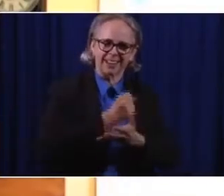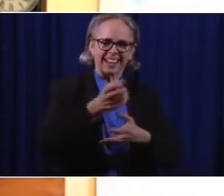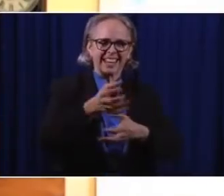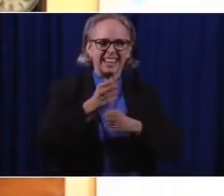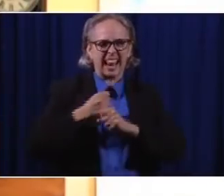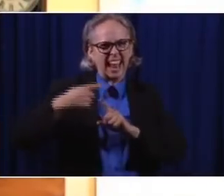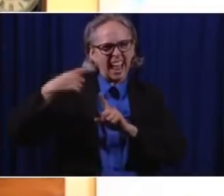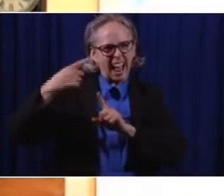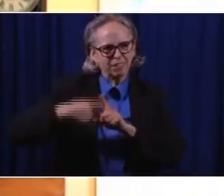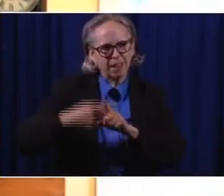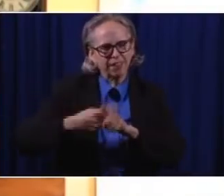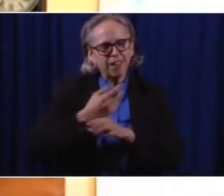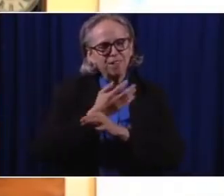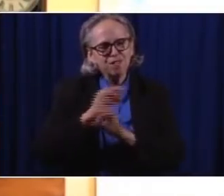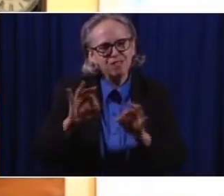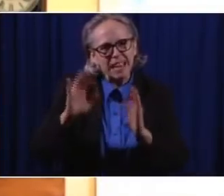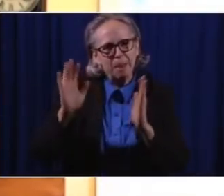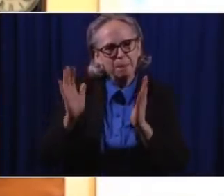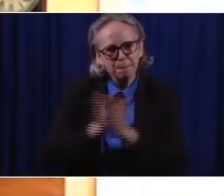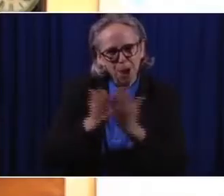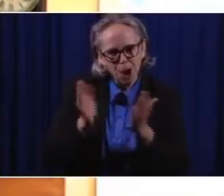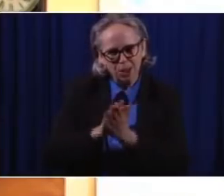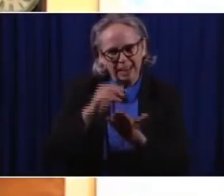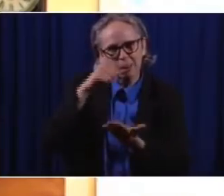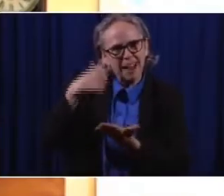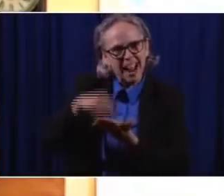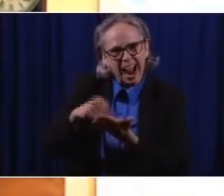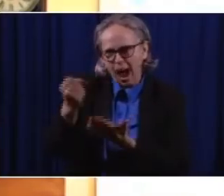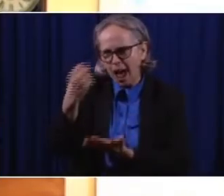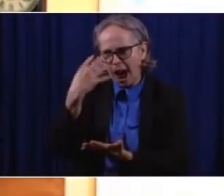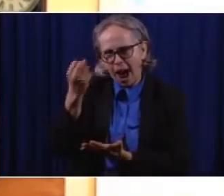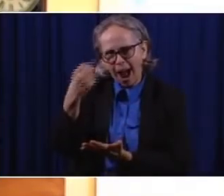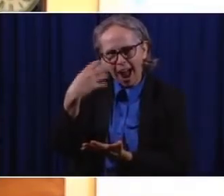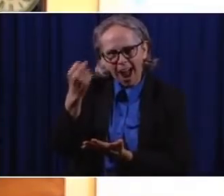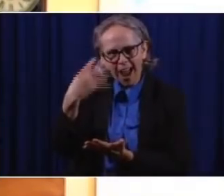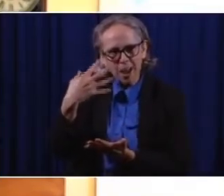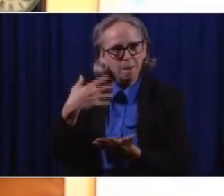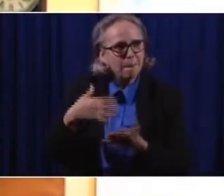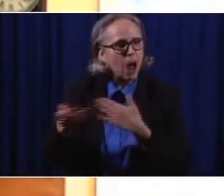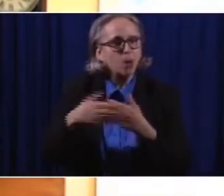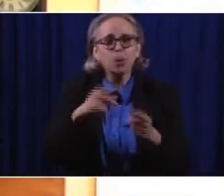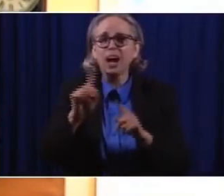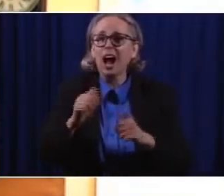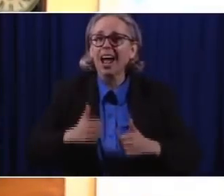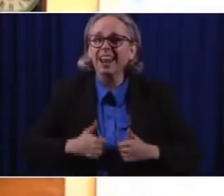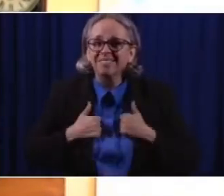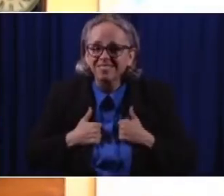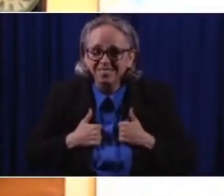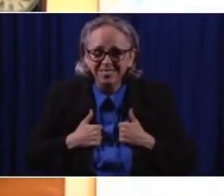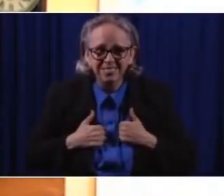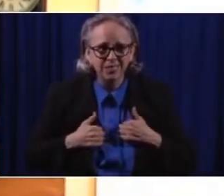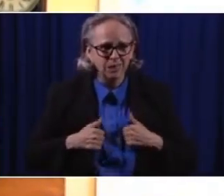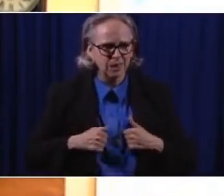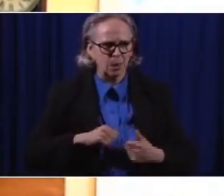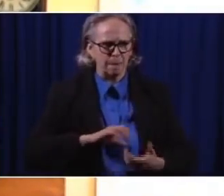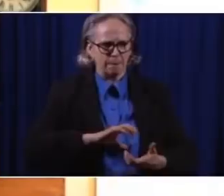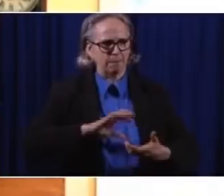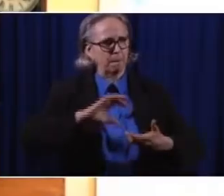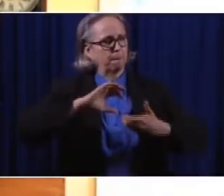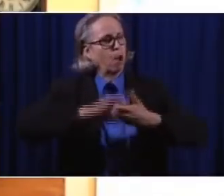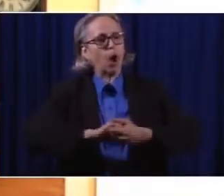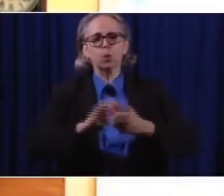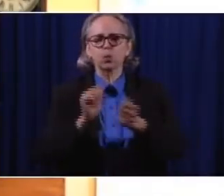county they live in. You know, we partner with the Dolly Parton Imagination Library, and when we started, there was only a handful